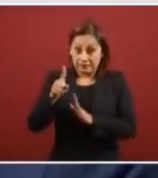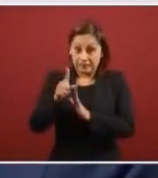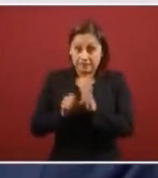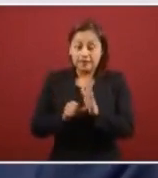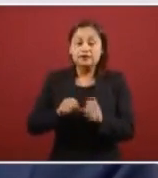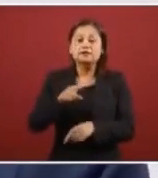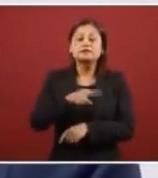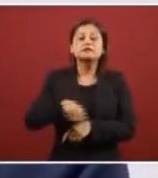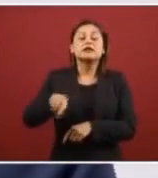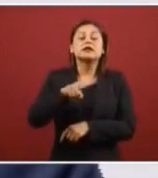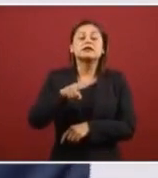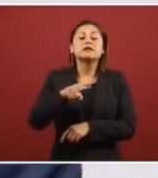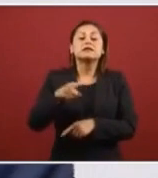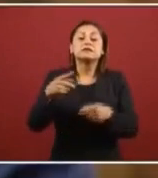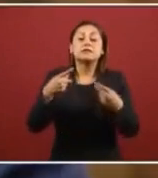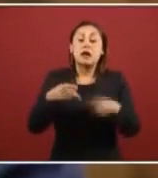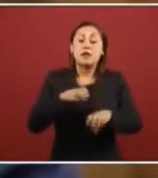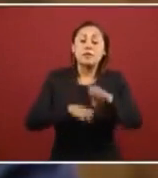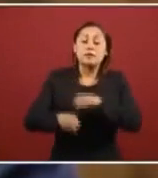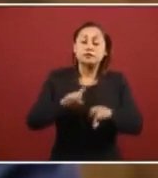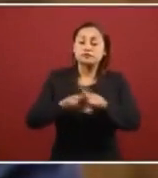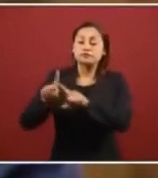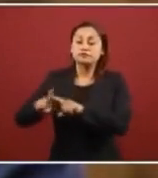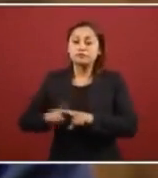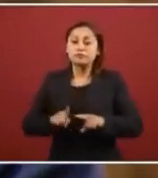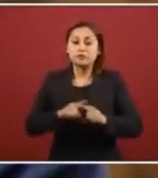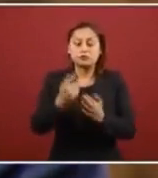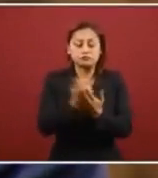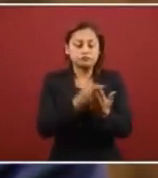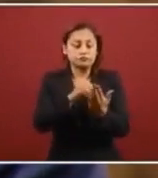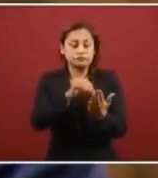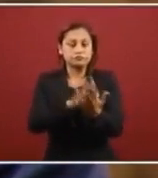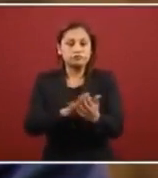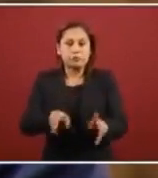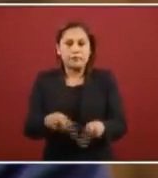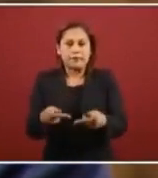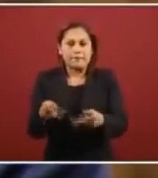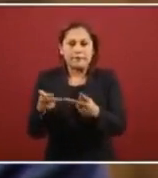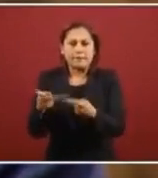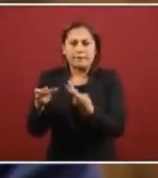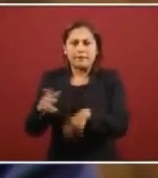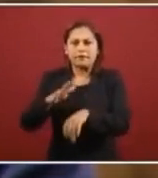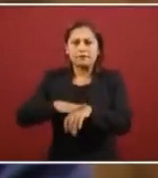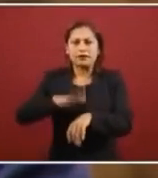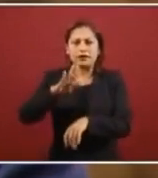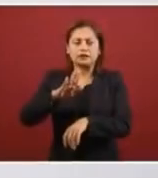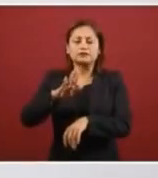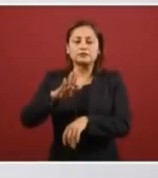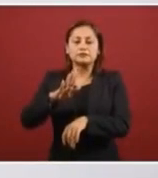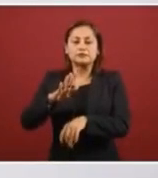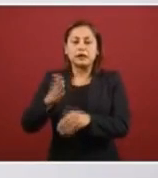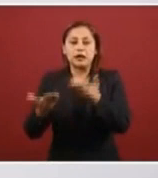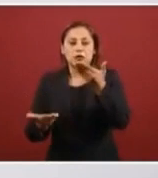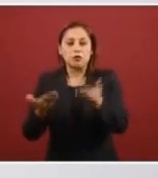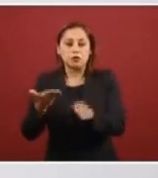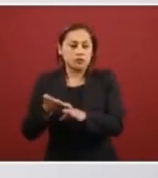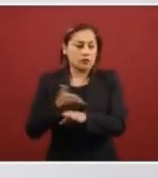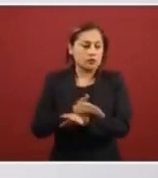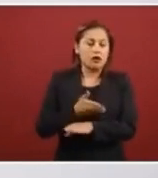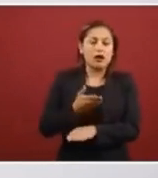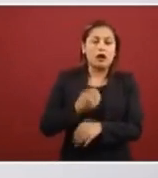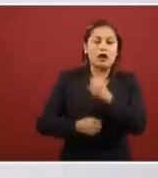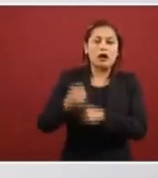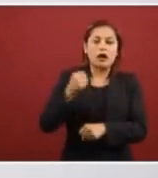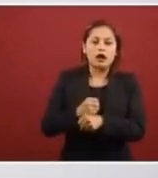companies reported an increase of 1.2 percent in sales in relation to the same months the